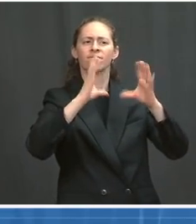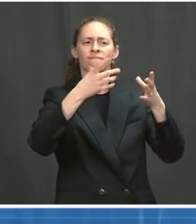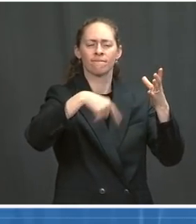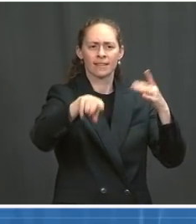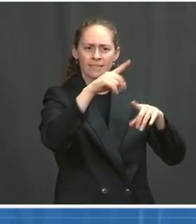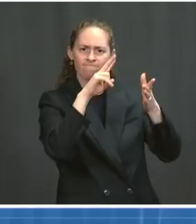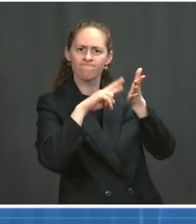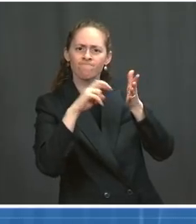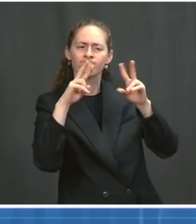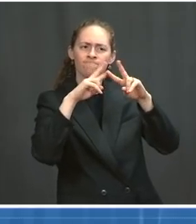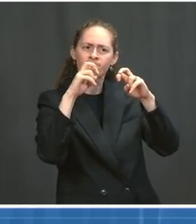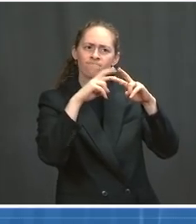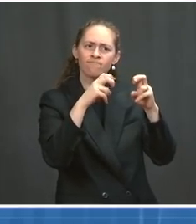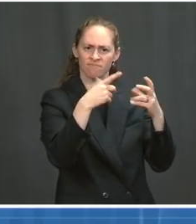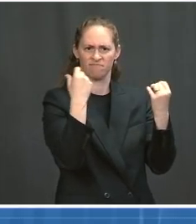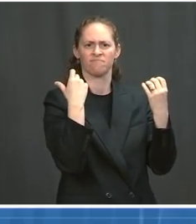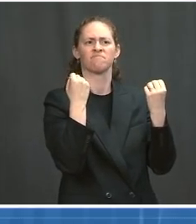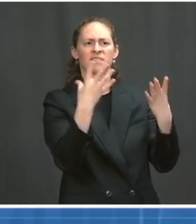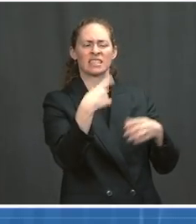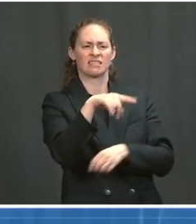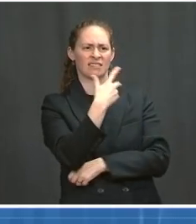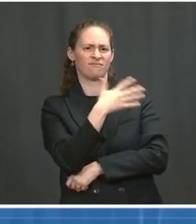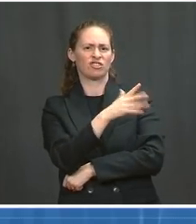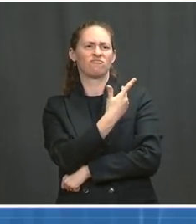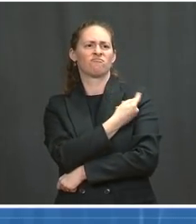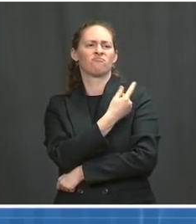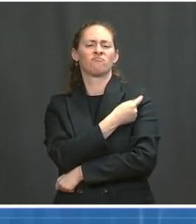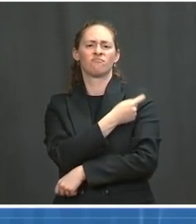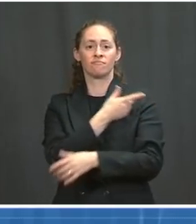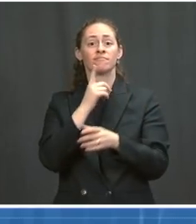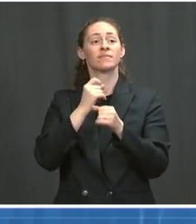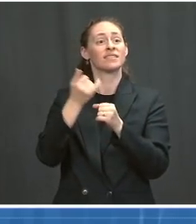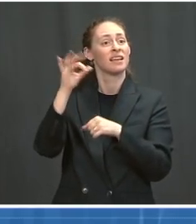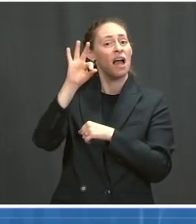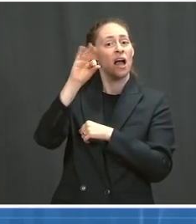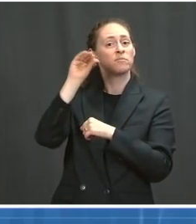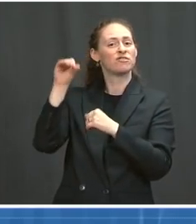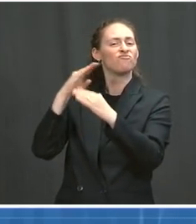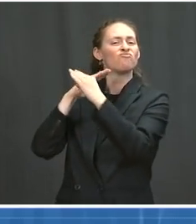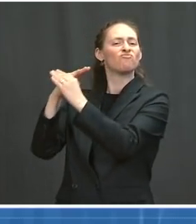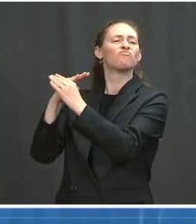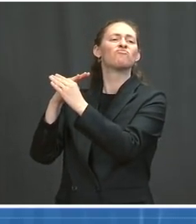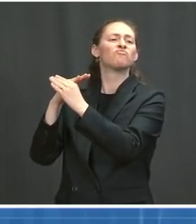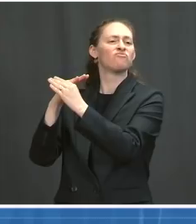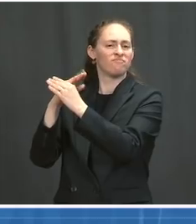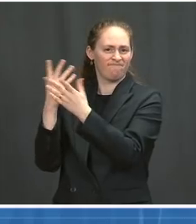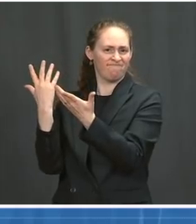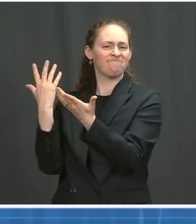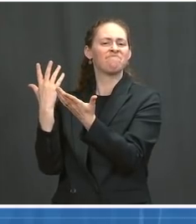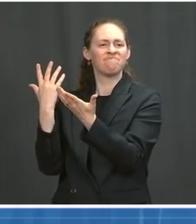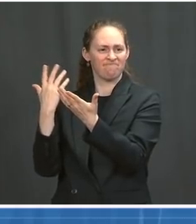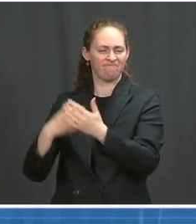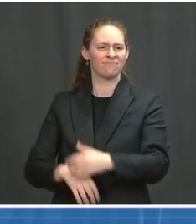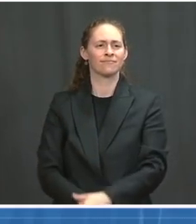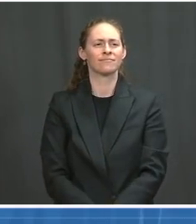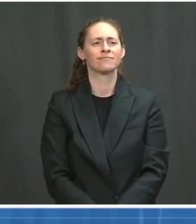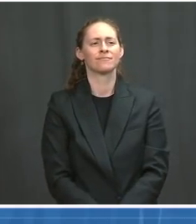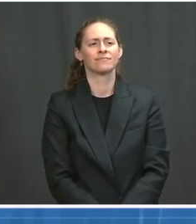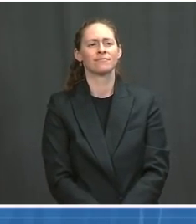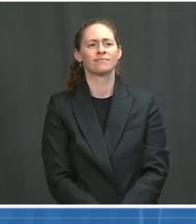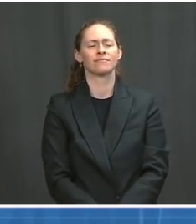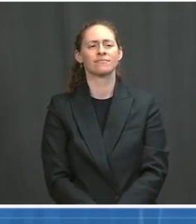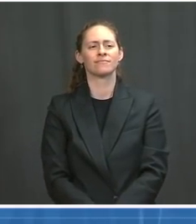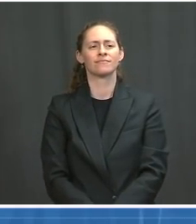to 90%, but even the very problematic variant that we've spoken of in South Africa,